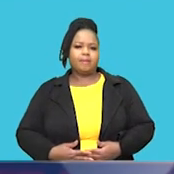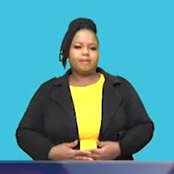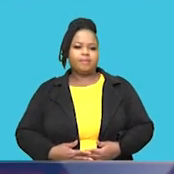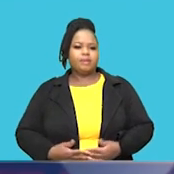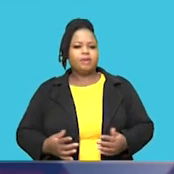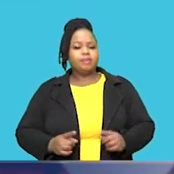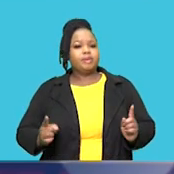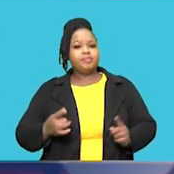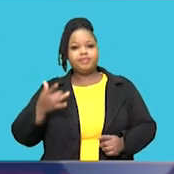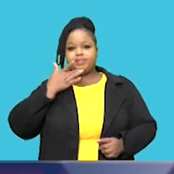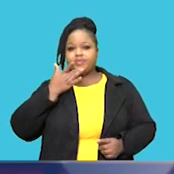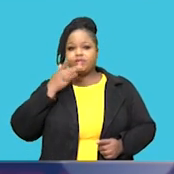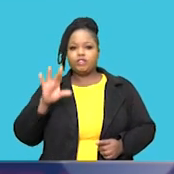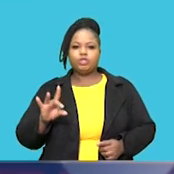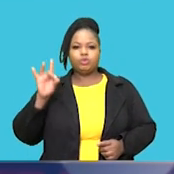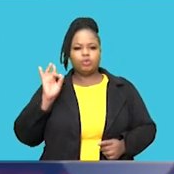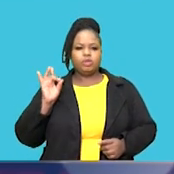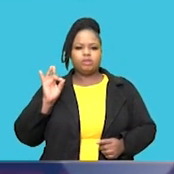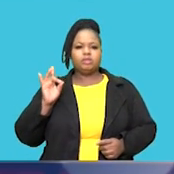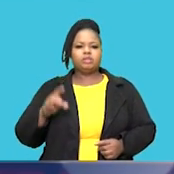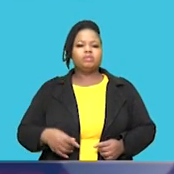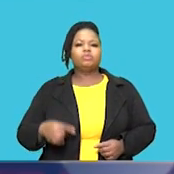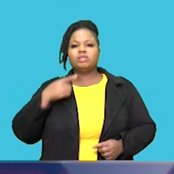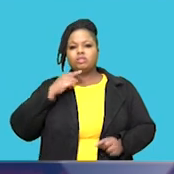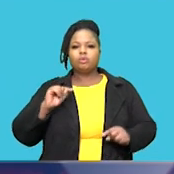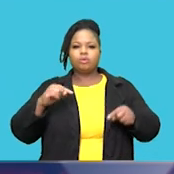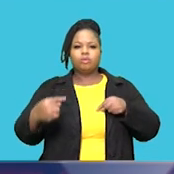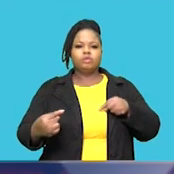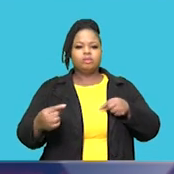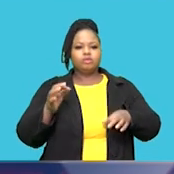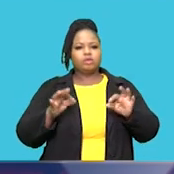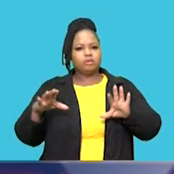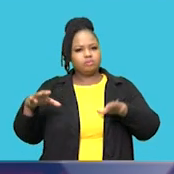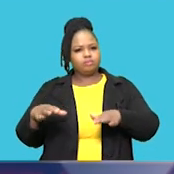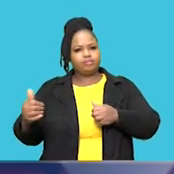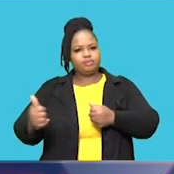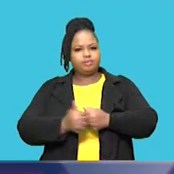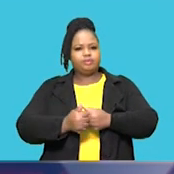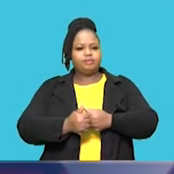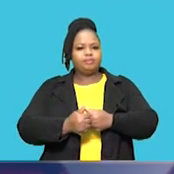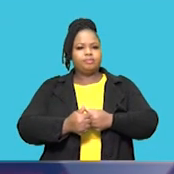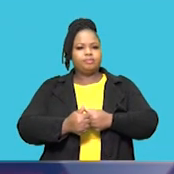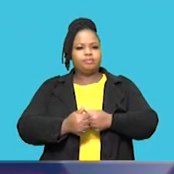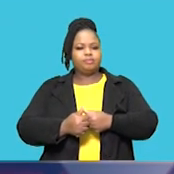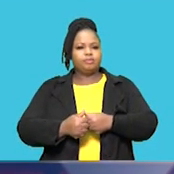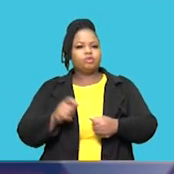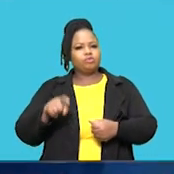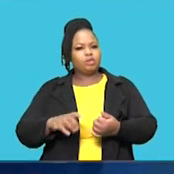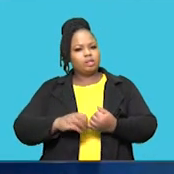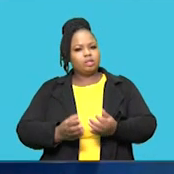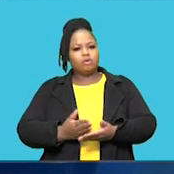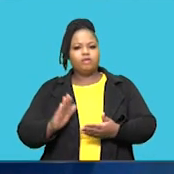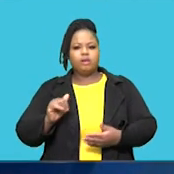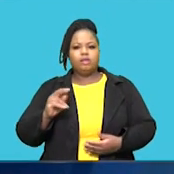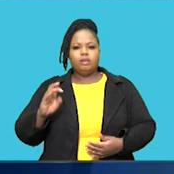But our preferred choice will be that the opposition parties should come together to unseat the ANC.